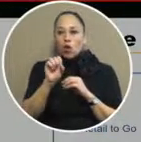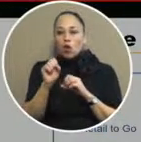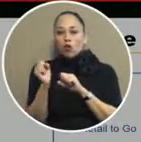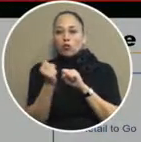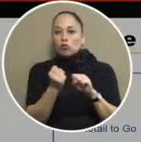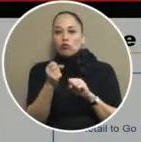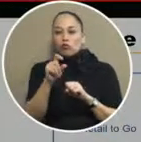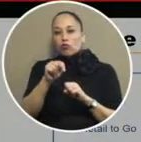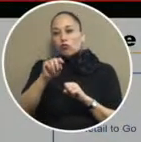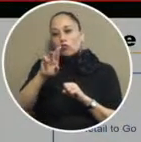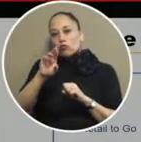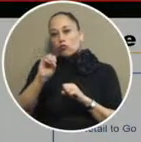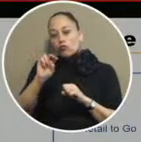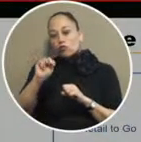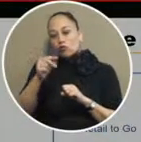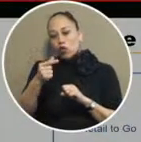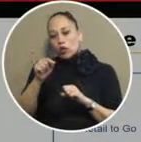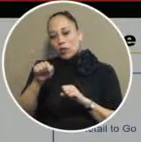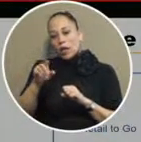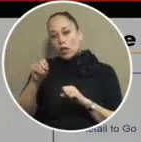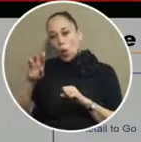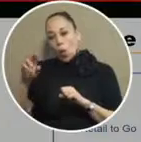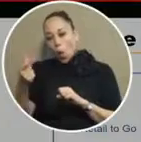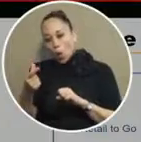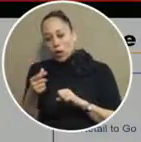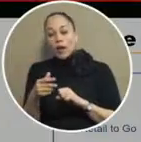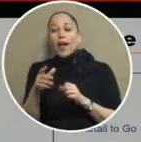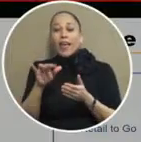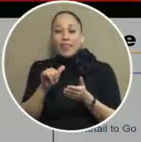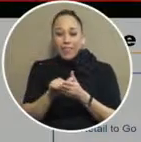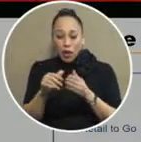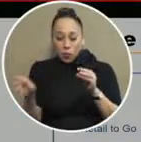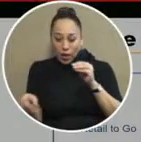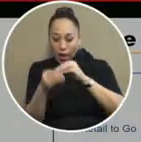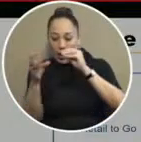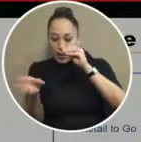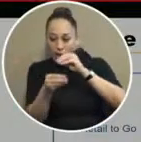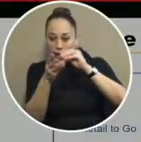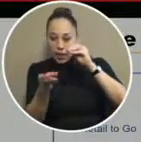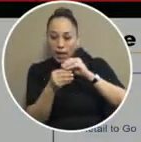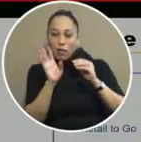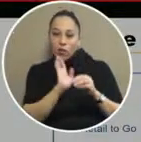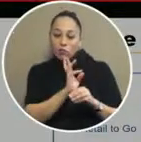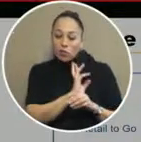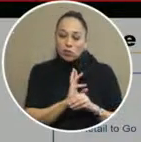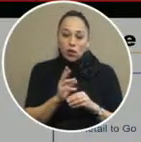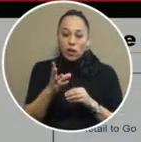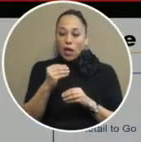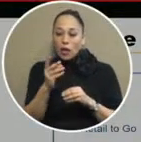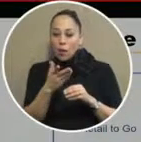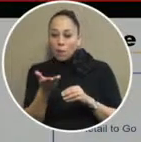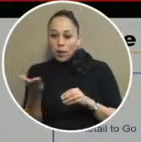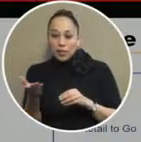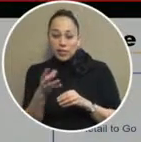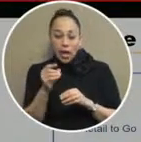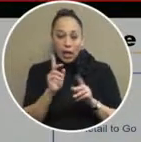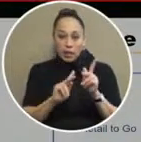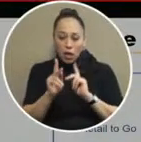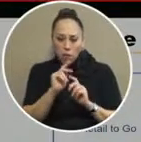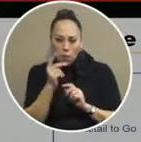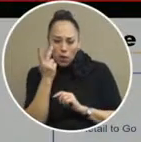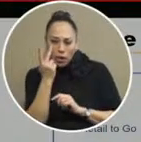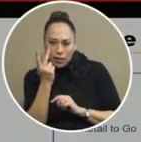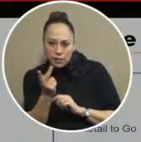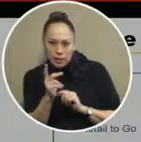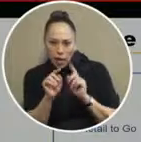epstrong.org, and we attach specifics as to bars and restaurants under health orders, and the public can see the specifics as to